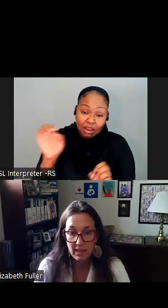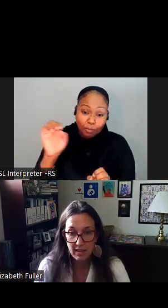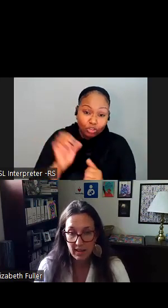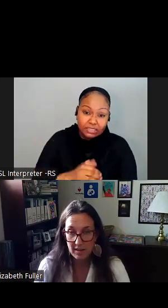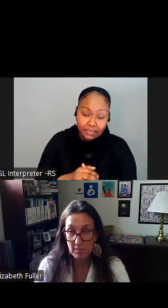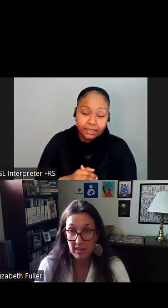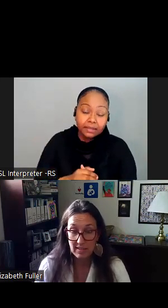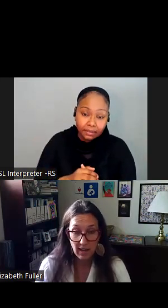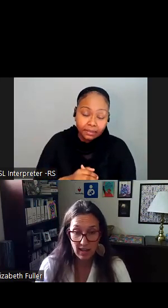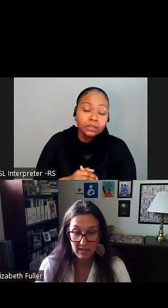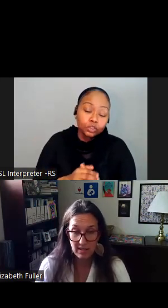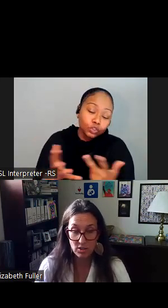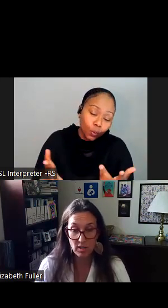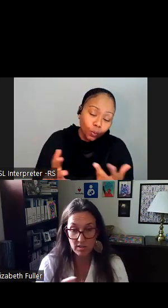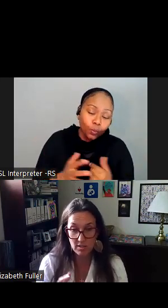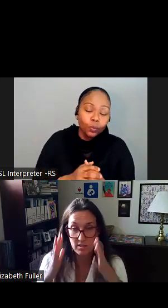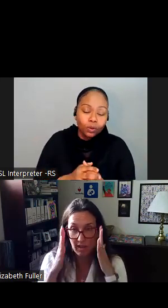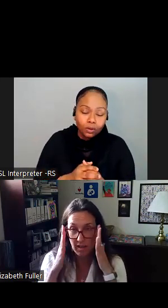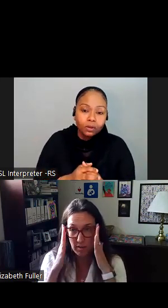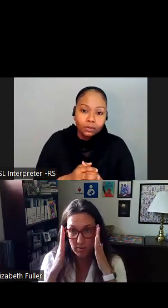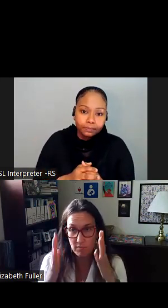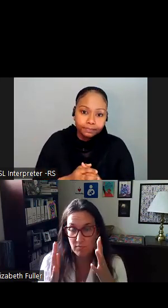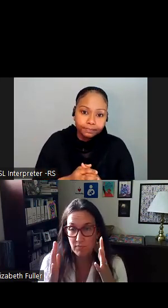I think, like I said,